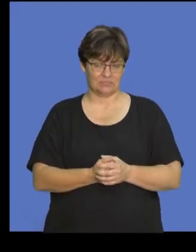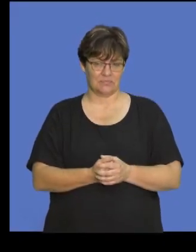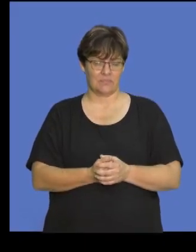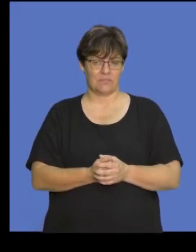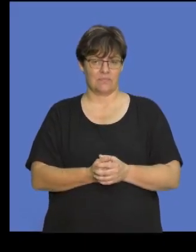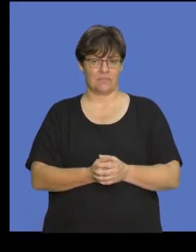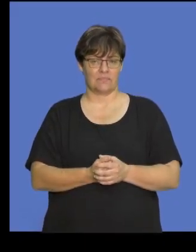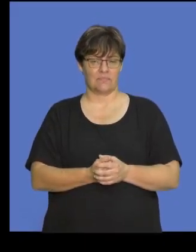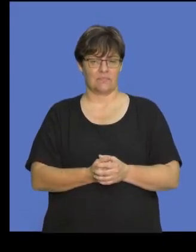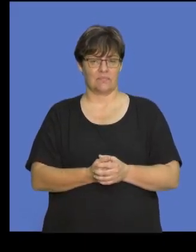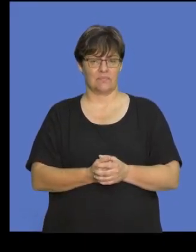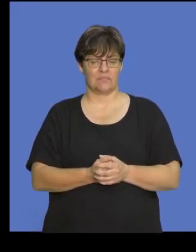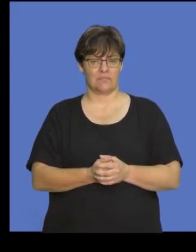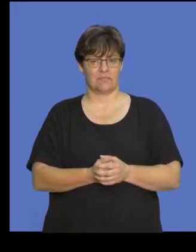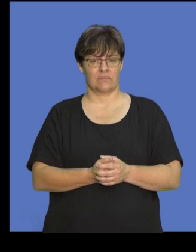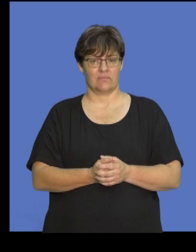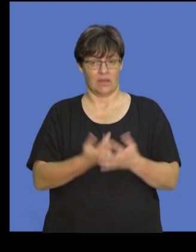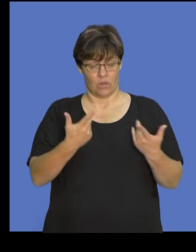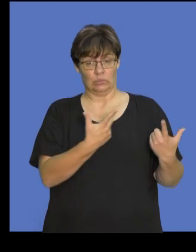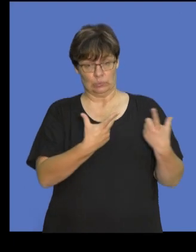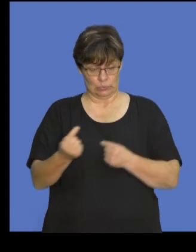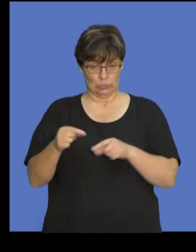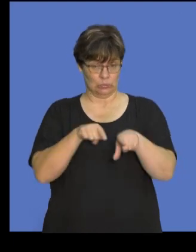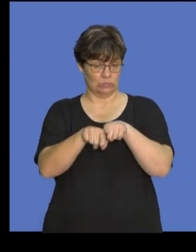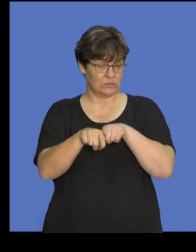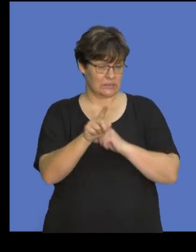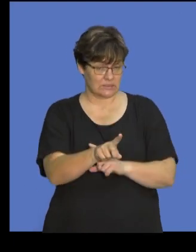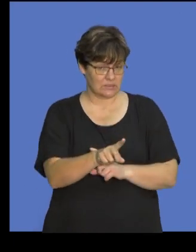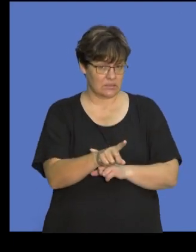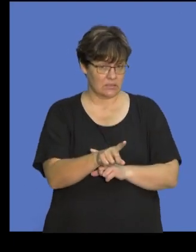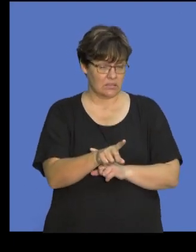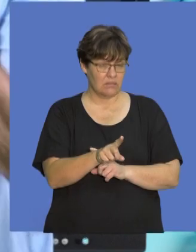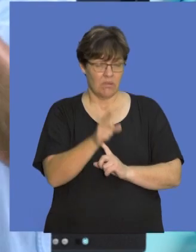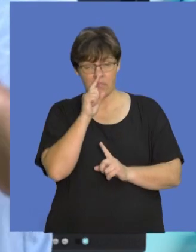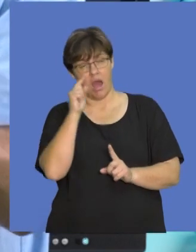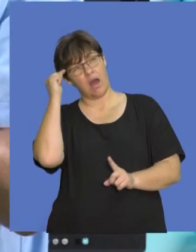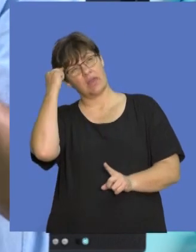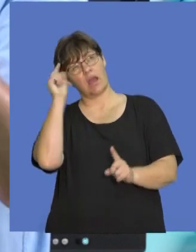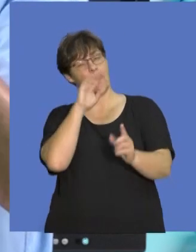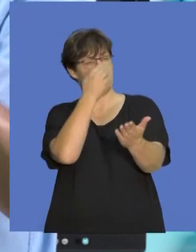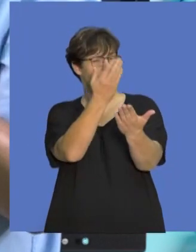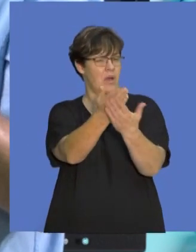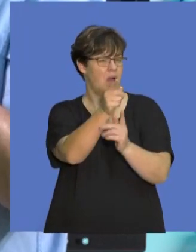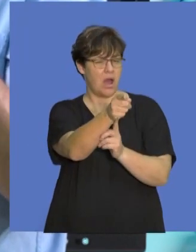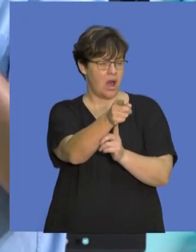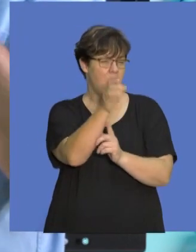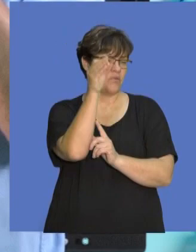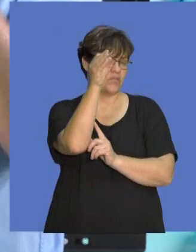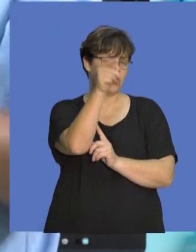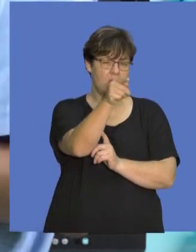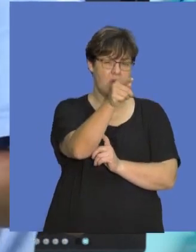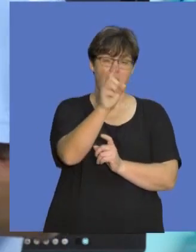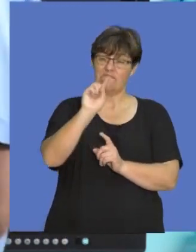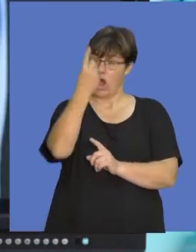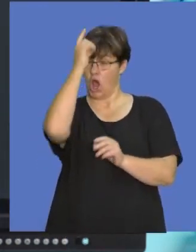probability. Now, if we're actually going to do the experiment, can you make a prediction about what you